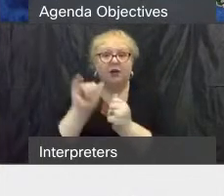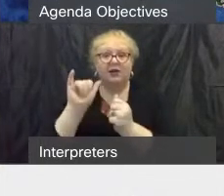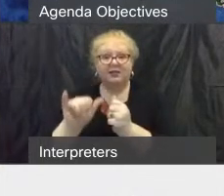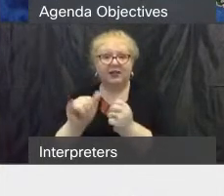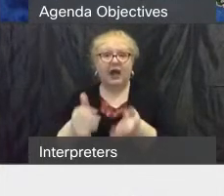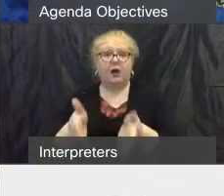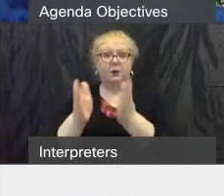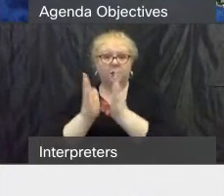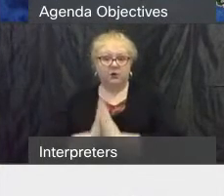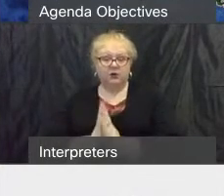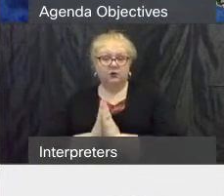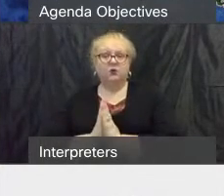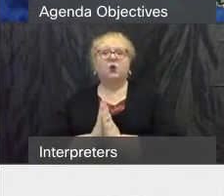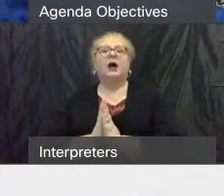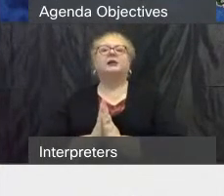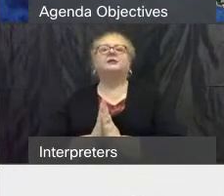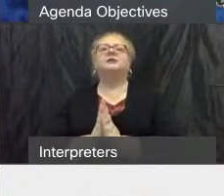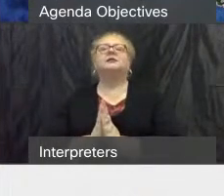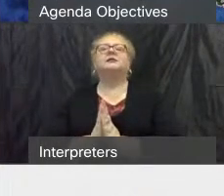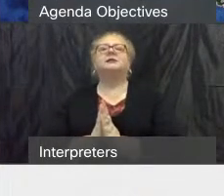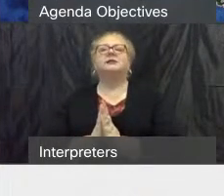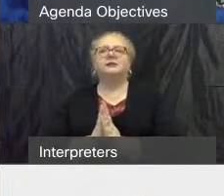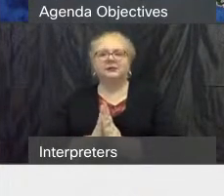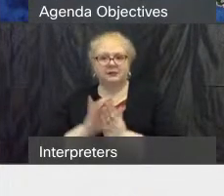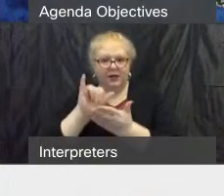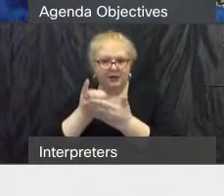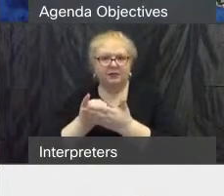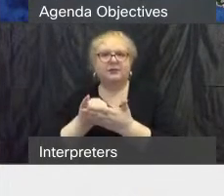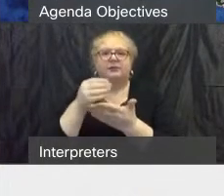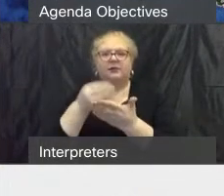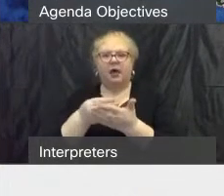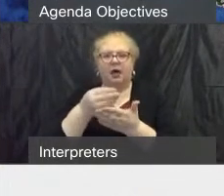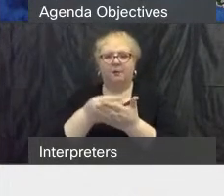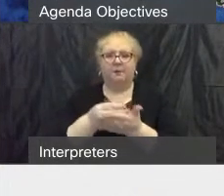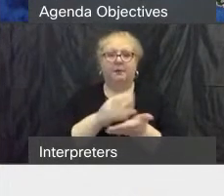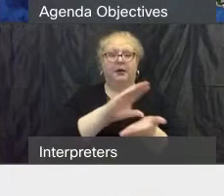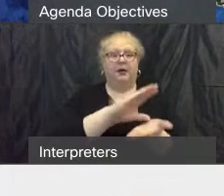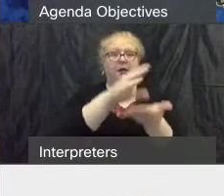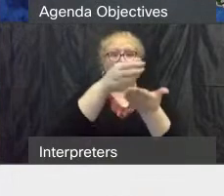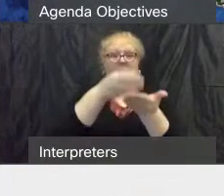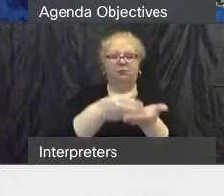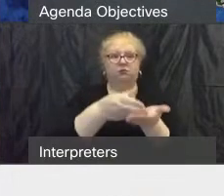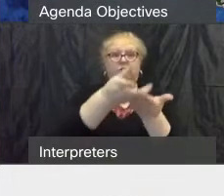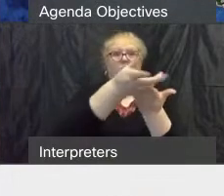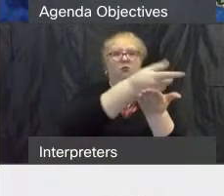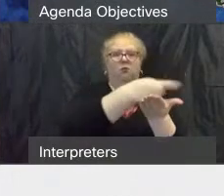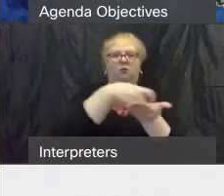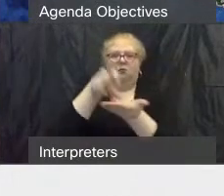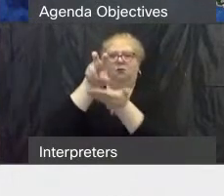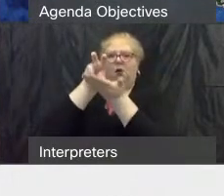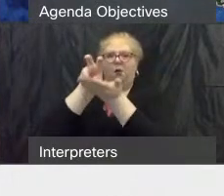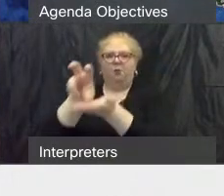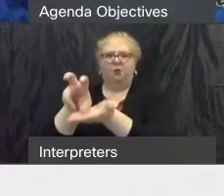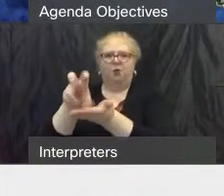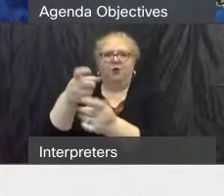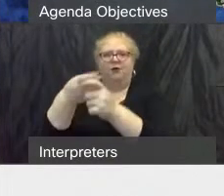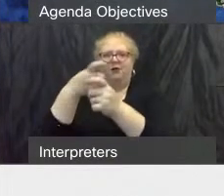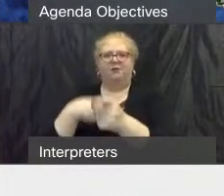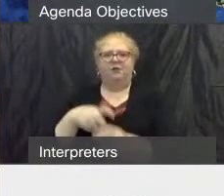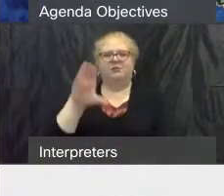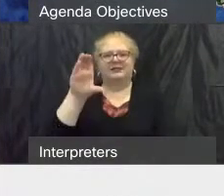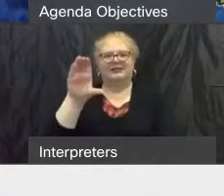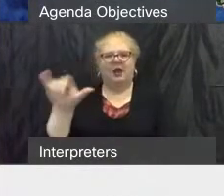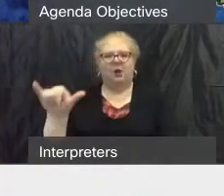would, the appropriation would come out of the CYF funding. And the board